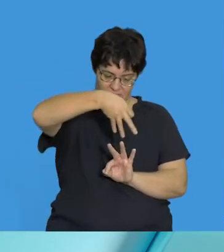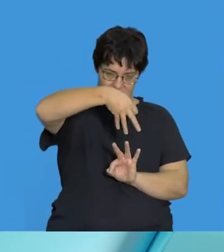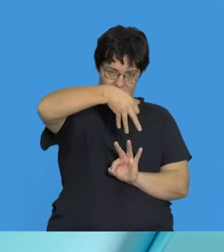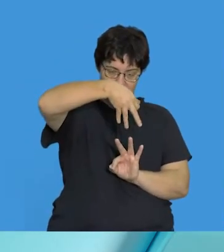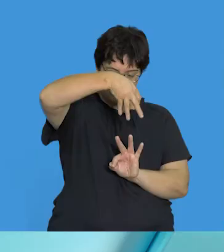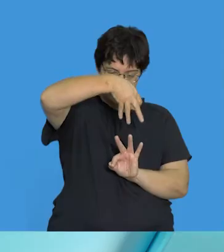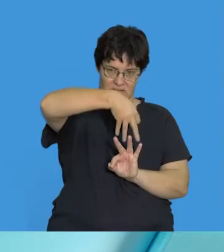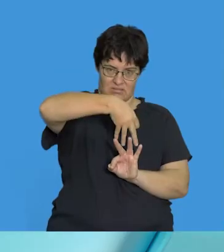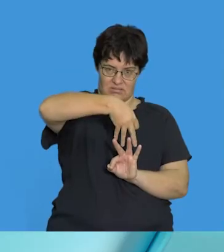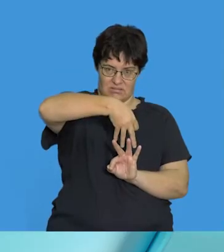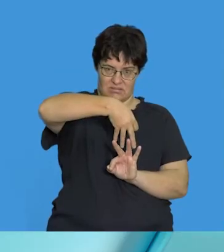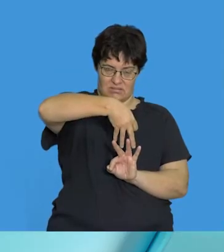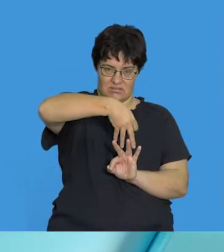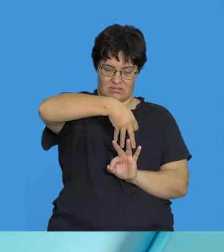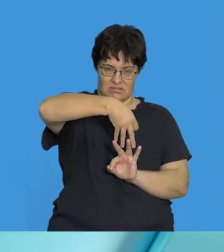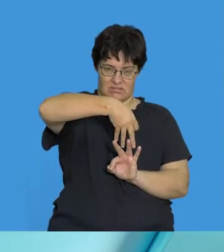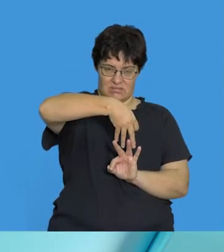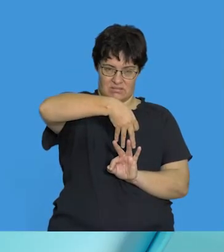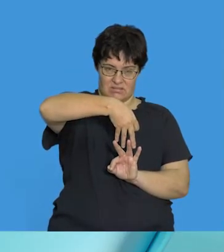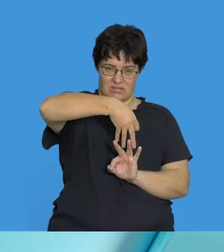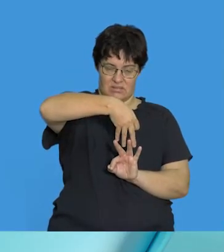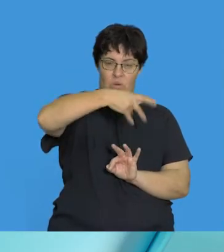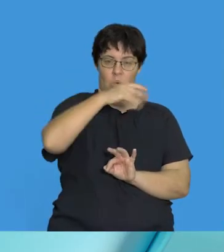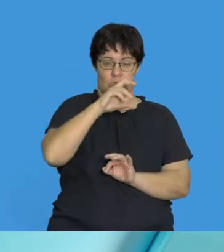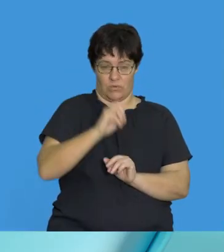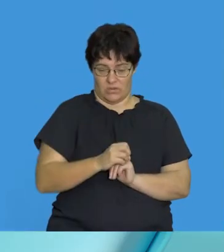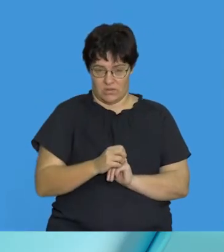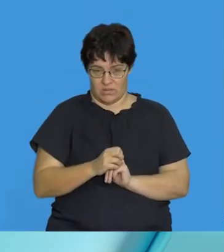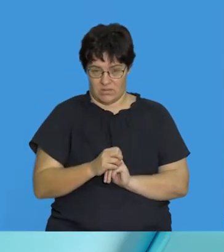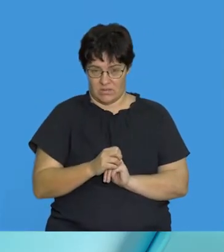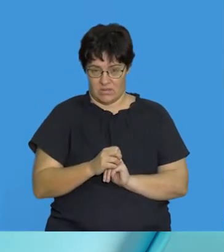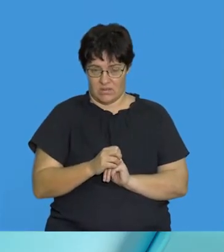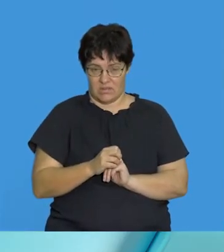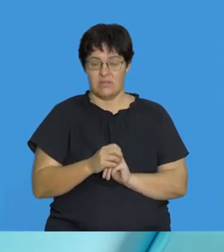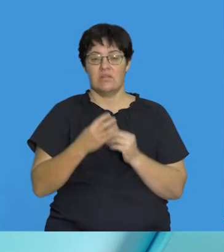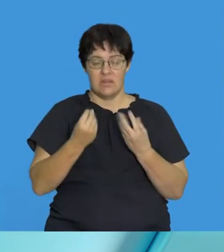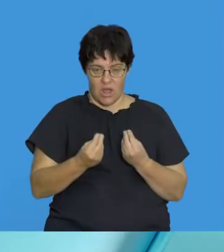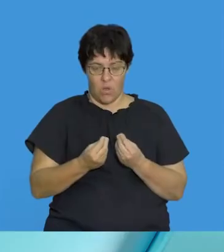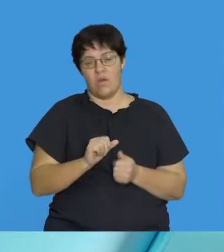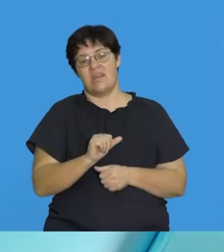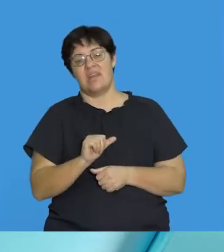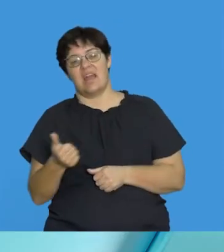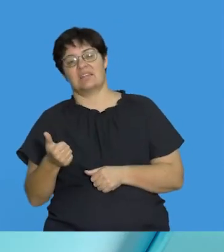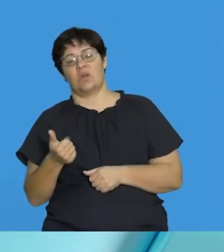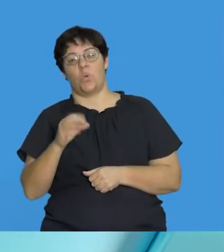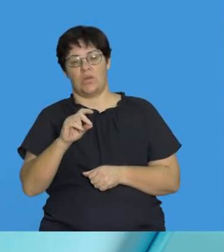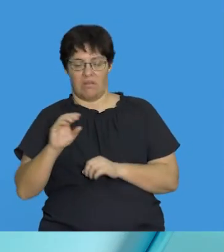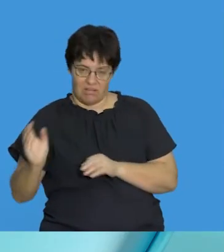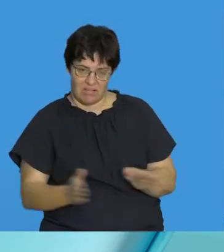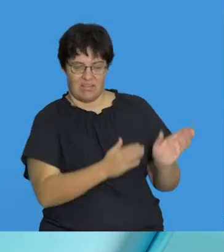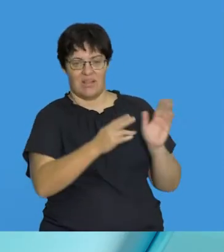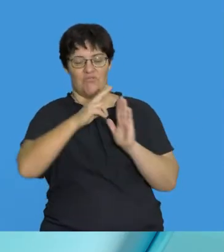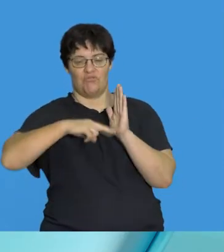acid, brings it into the ribosome, docks in with the codon, and we have the